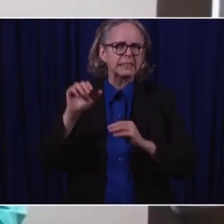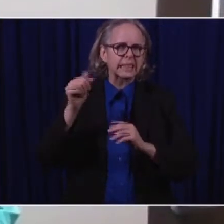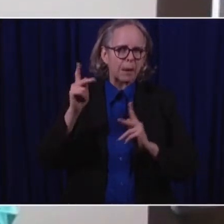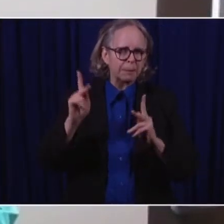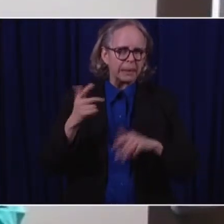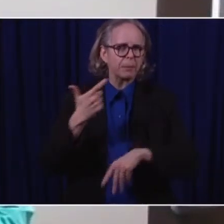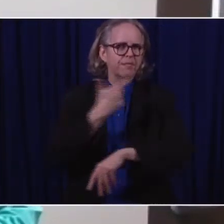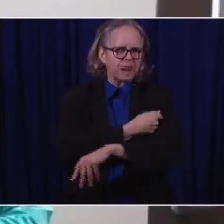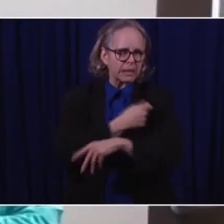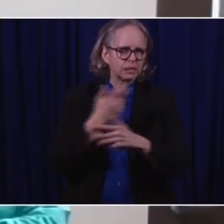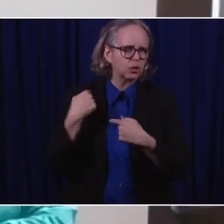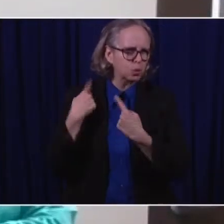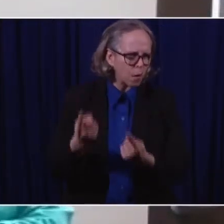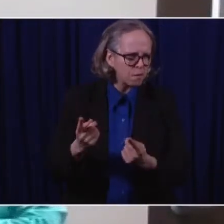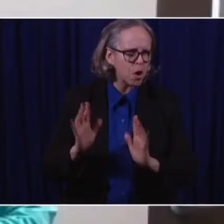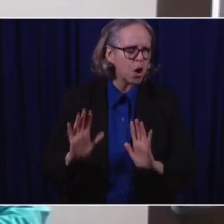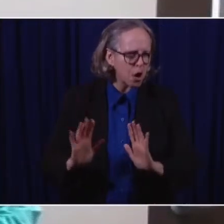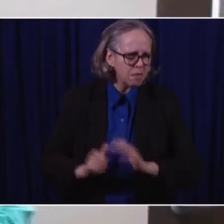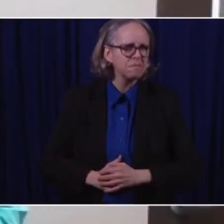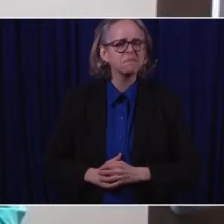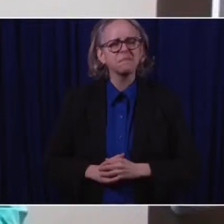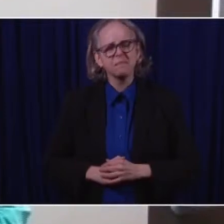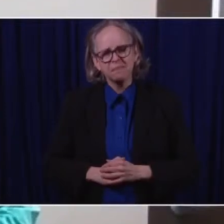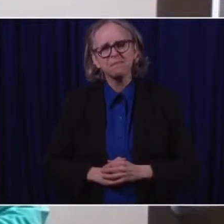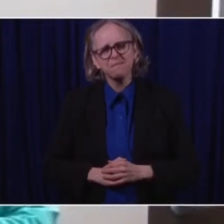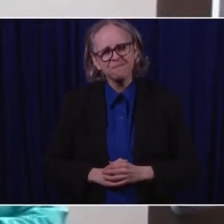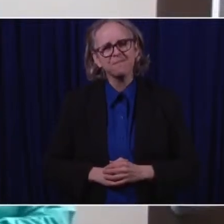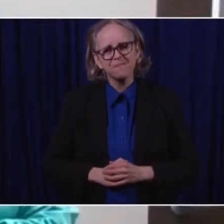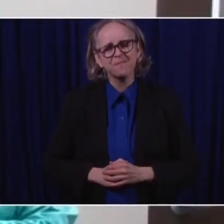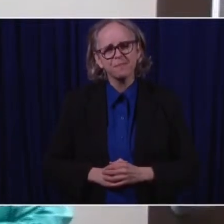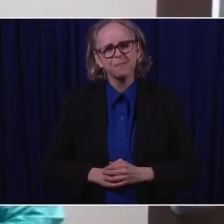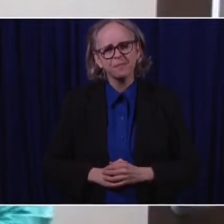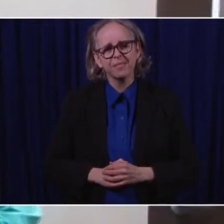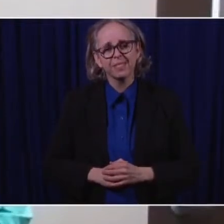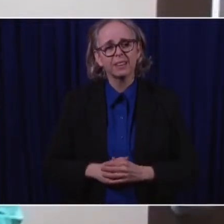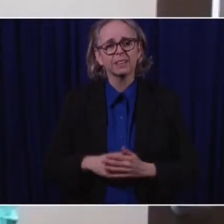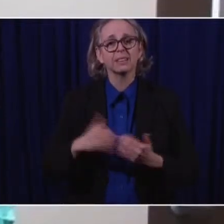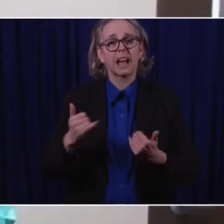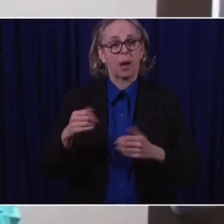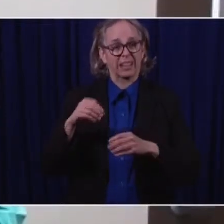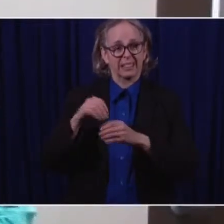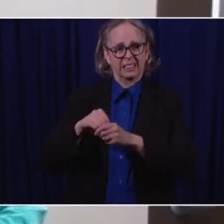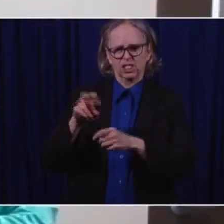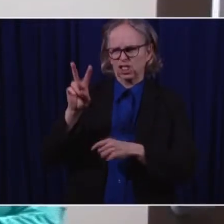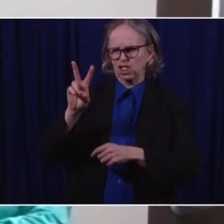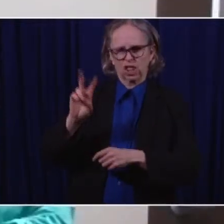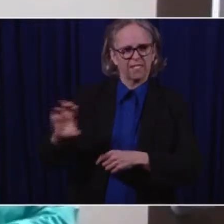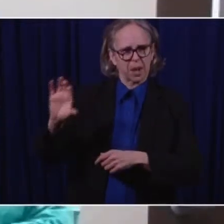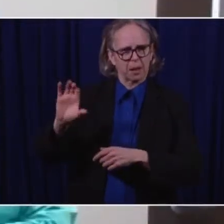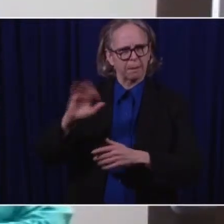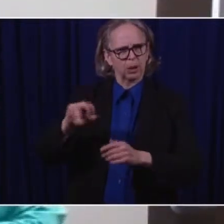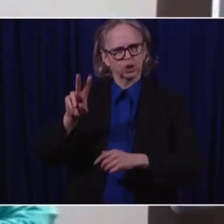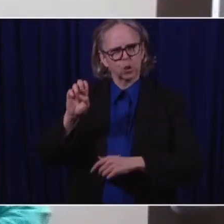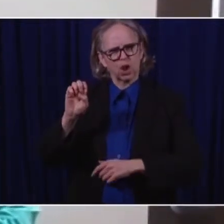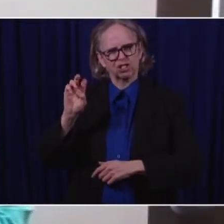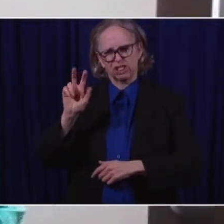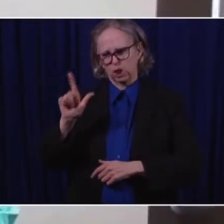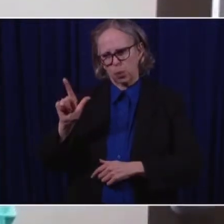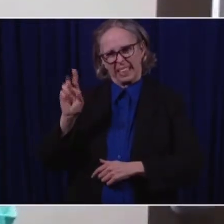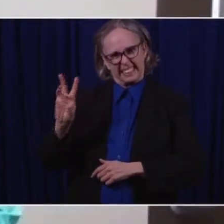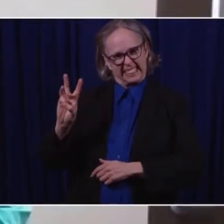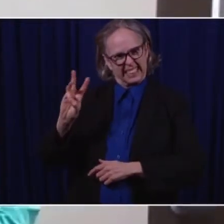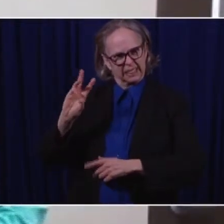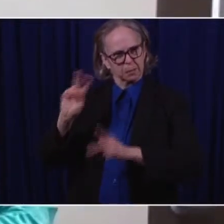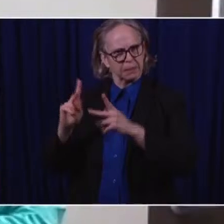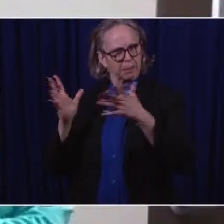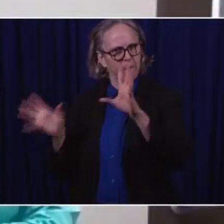vaccinations there. And today we're Circleville, 226. You guys are